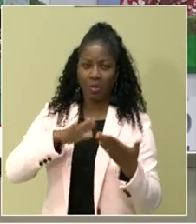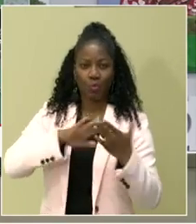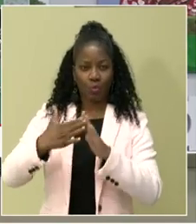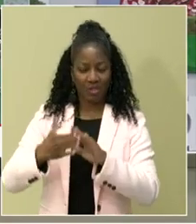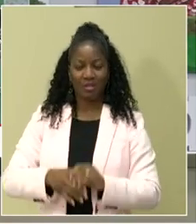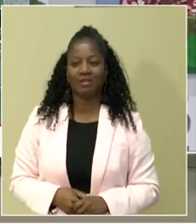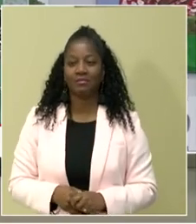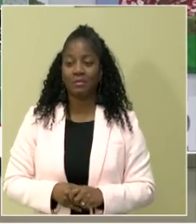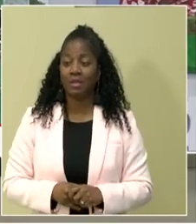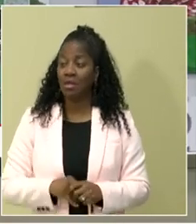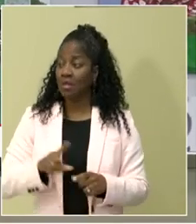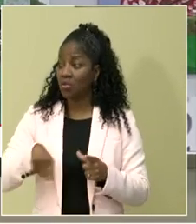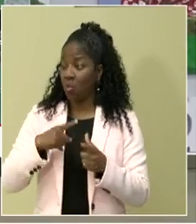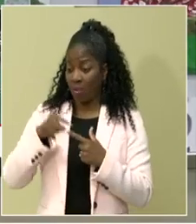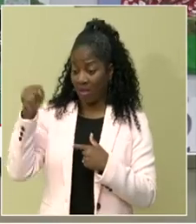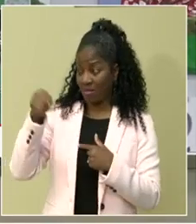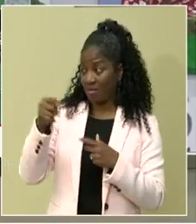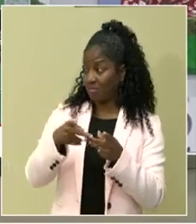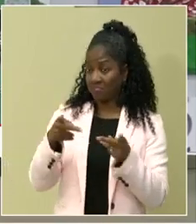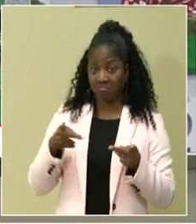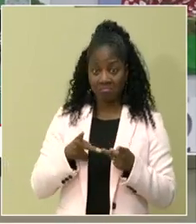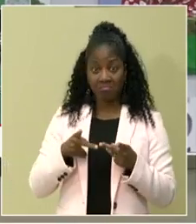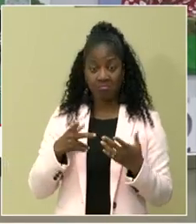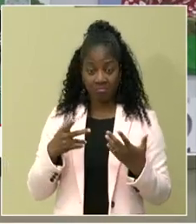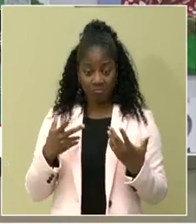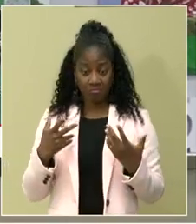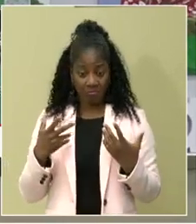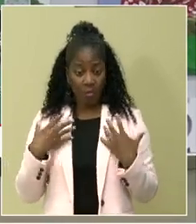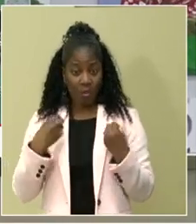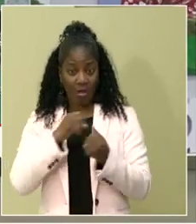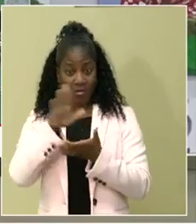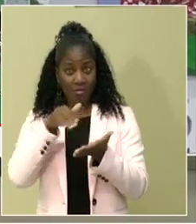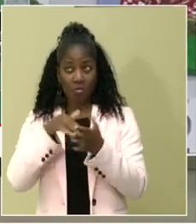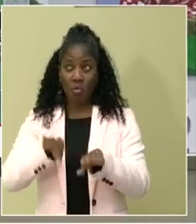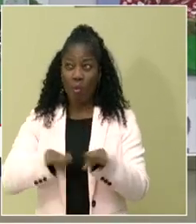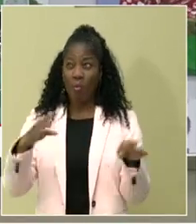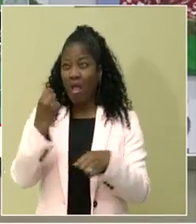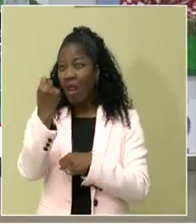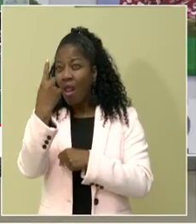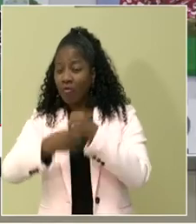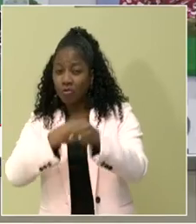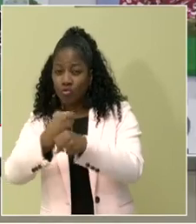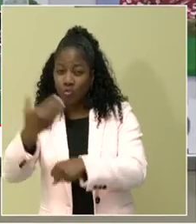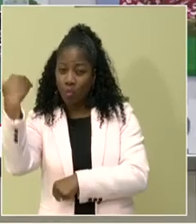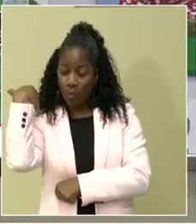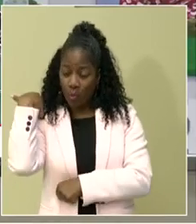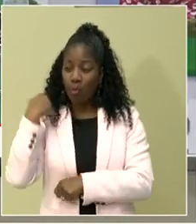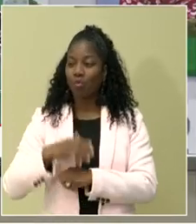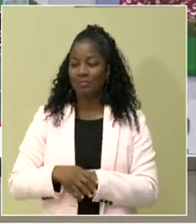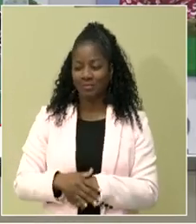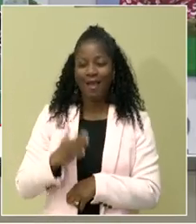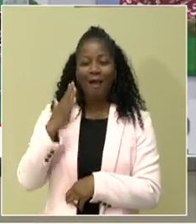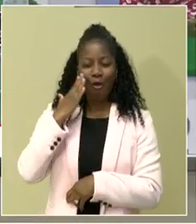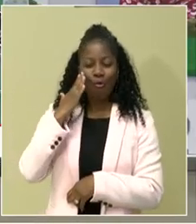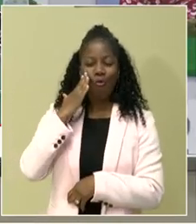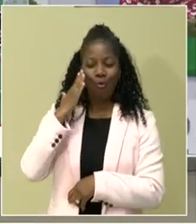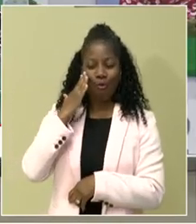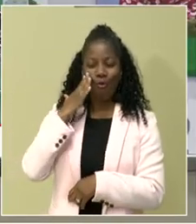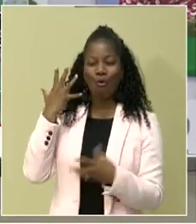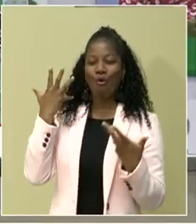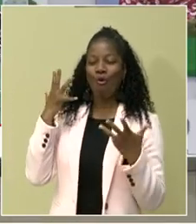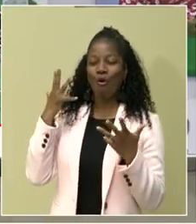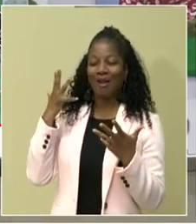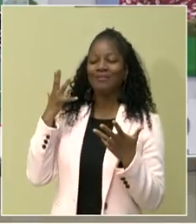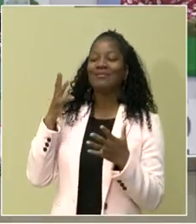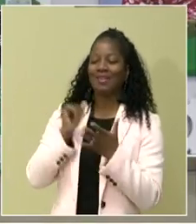So when the Bernice Fontenot Wellness Center opened just about 11 years ago, I knew it was going to be one